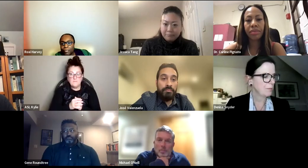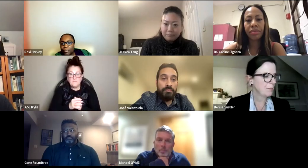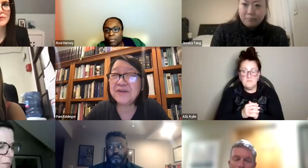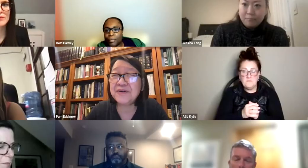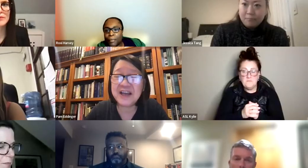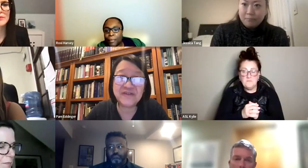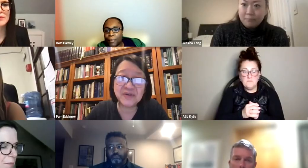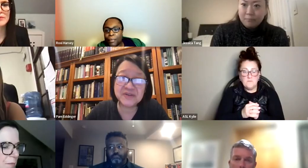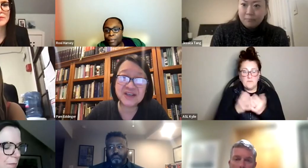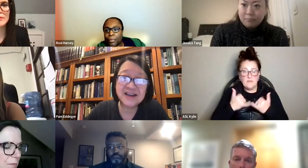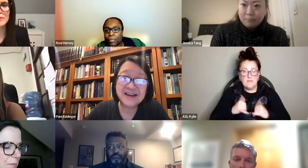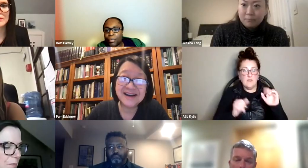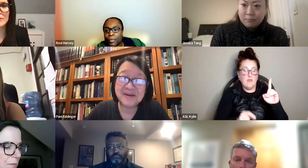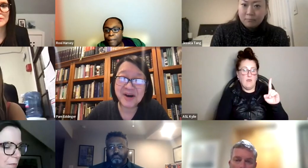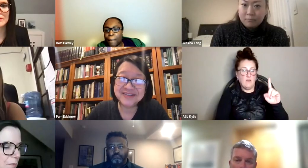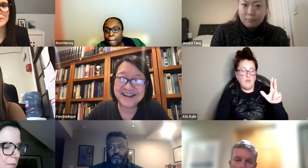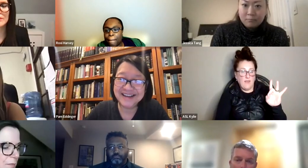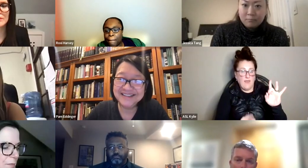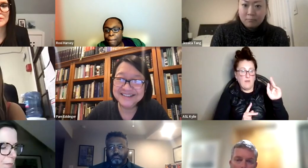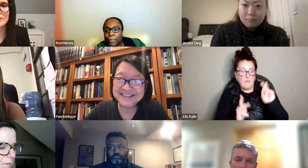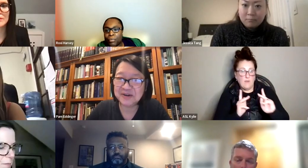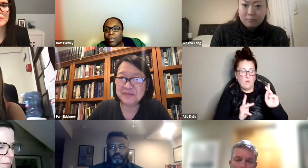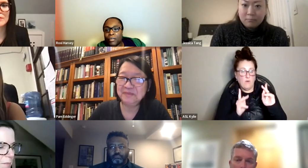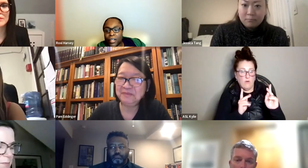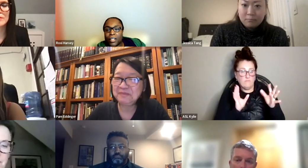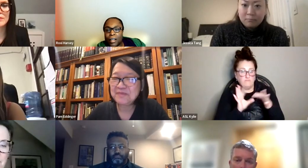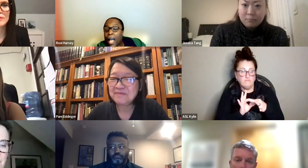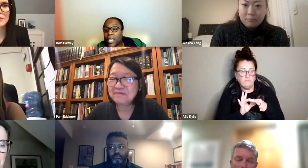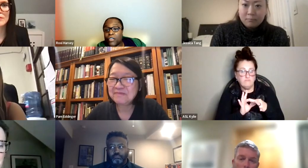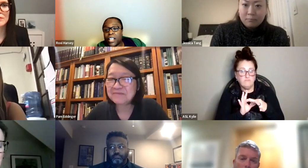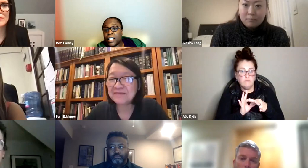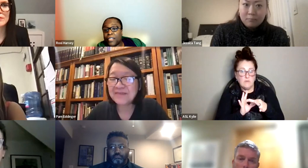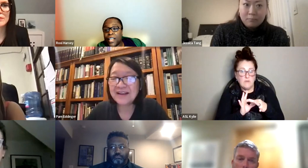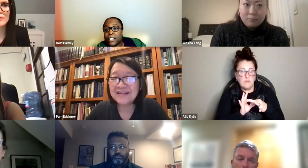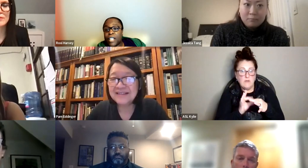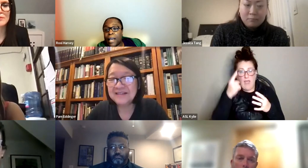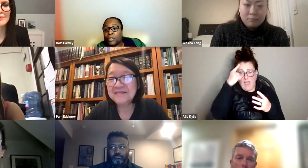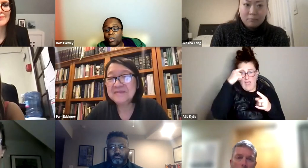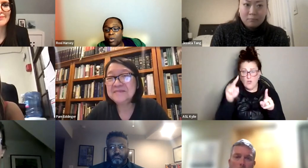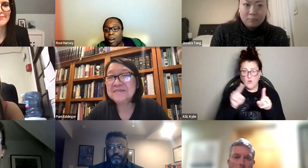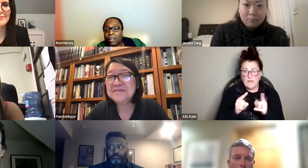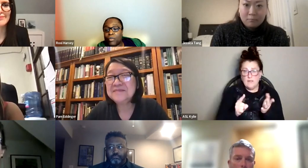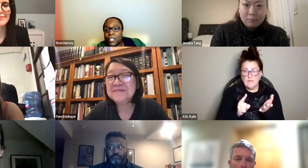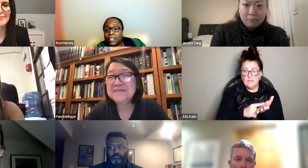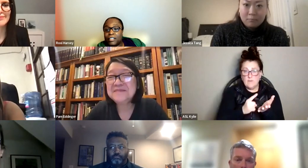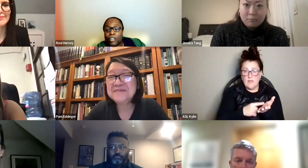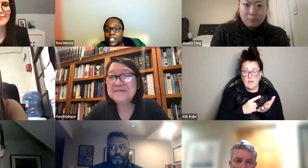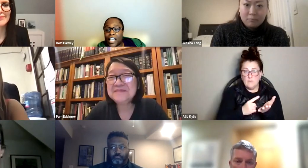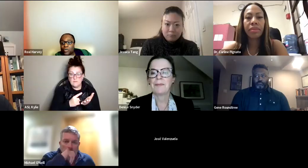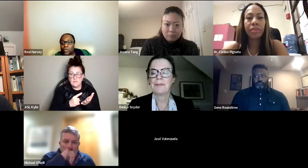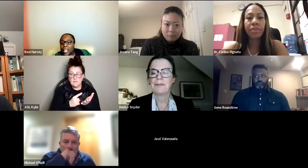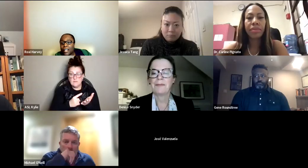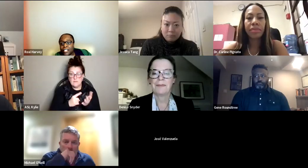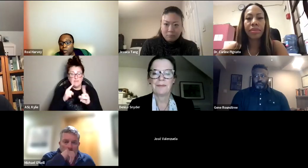about 138 folks on the line, so. I agree, because I think sometimes, you know, everyone's